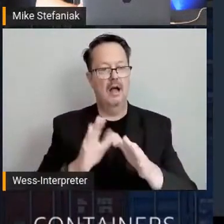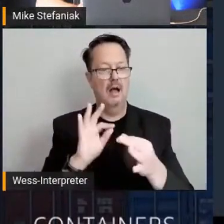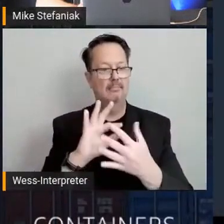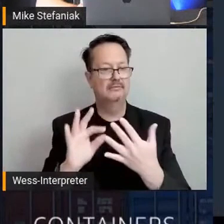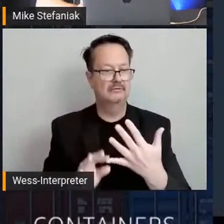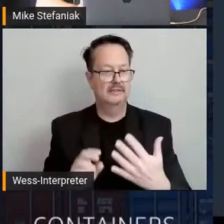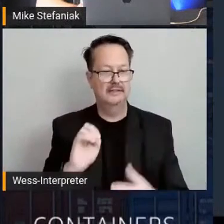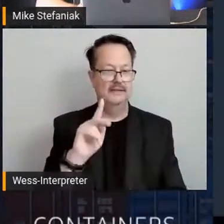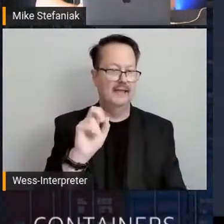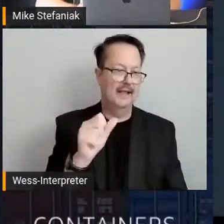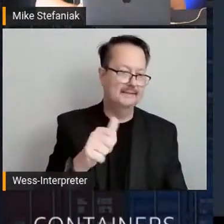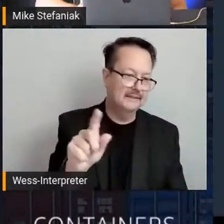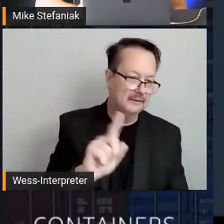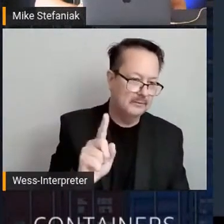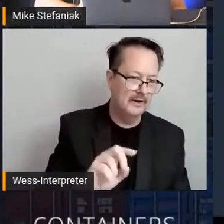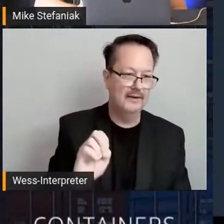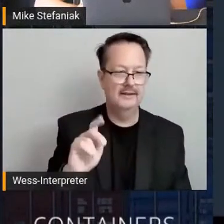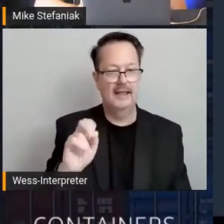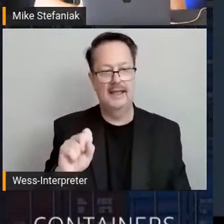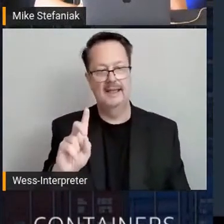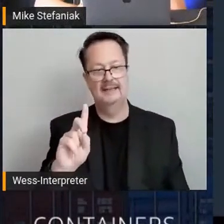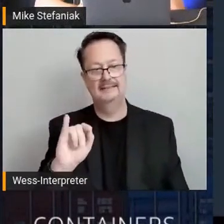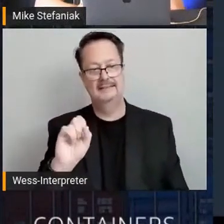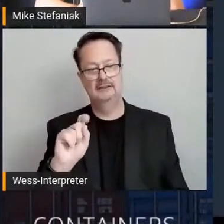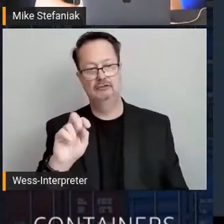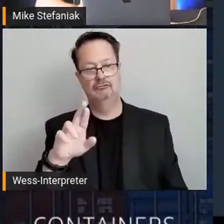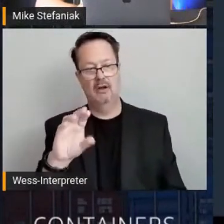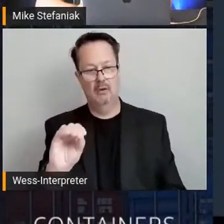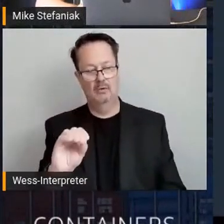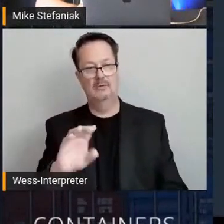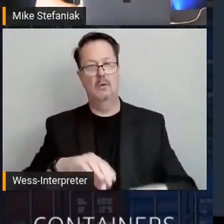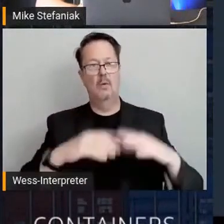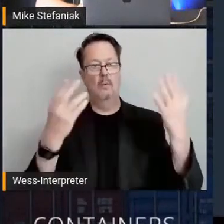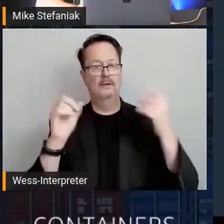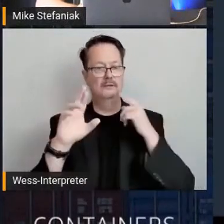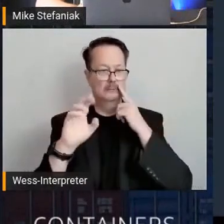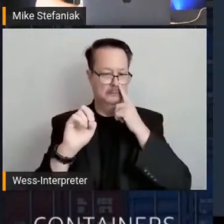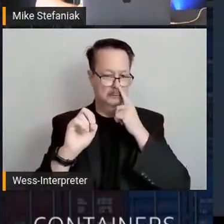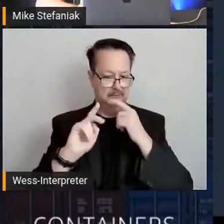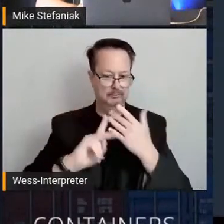bringing EKS distro as an open source project to the community,